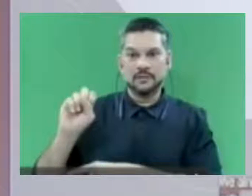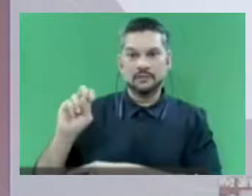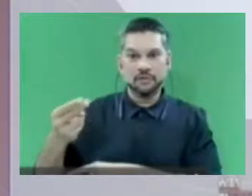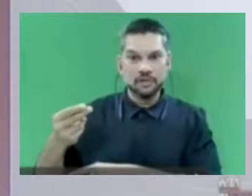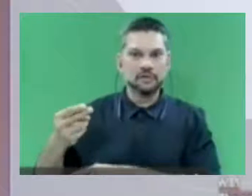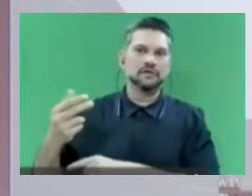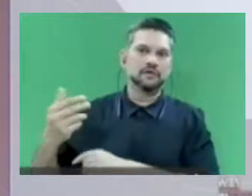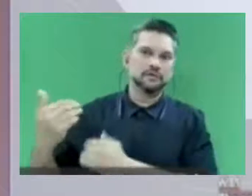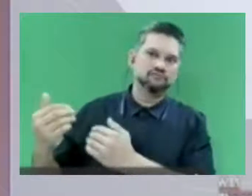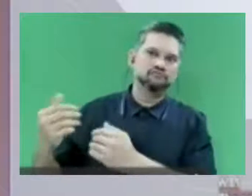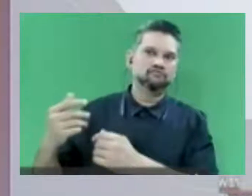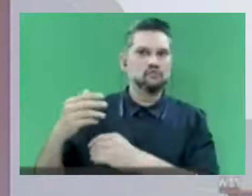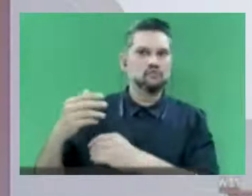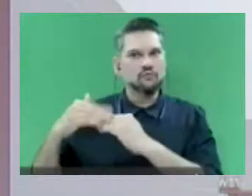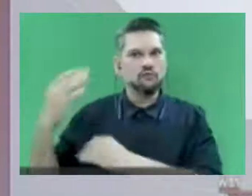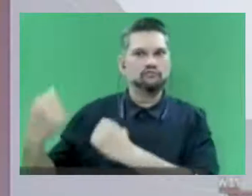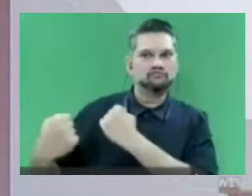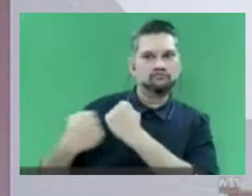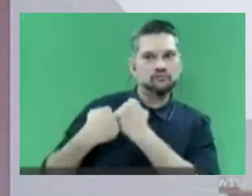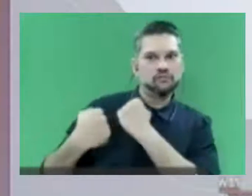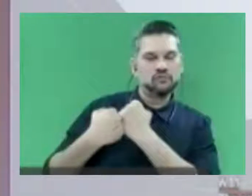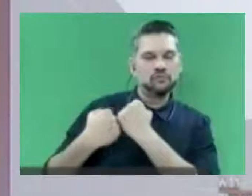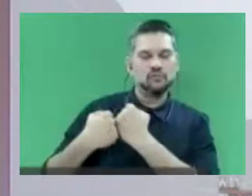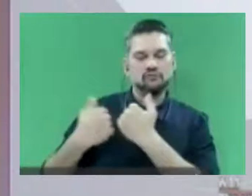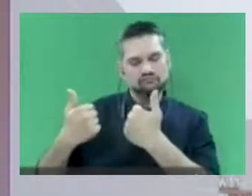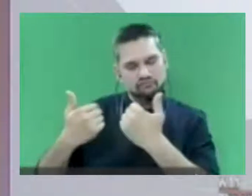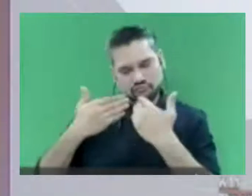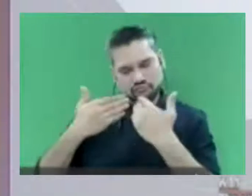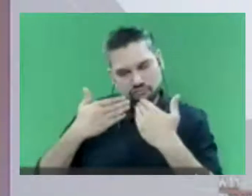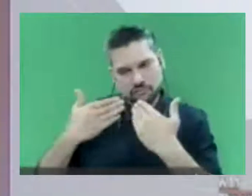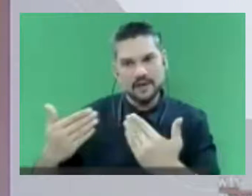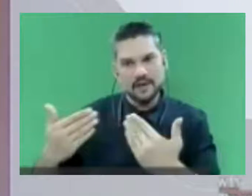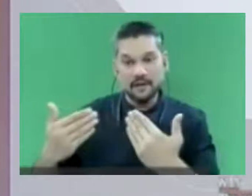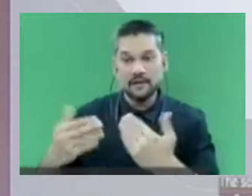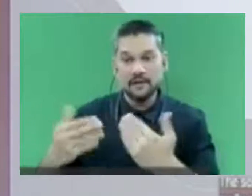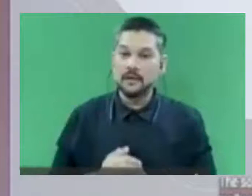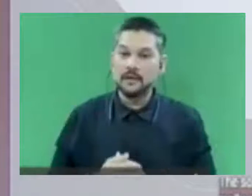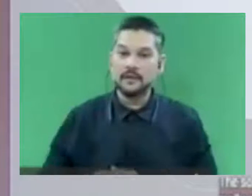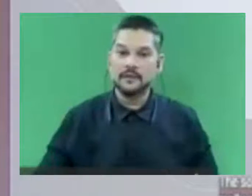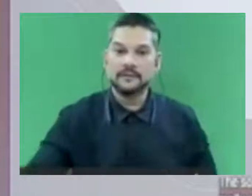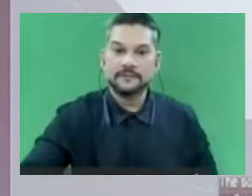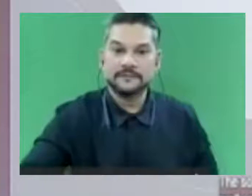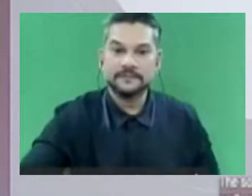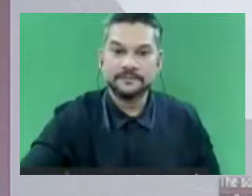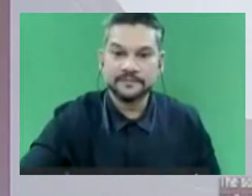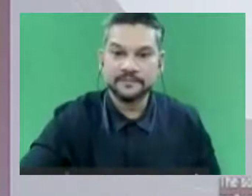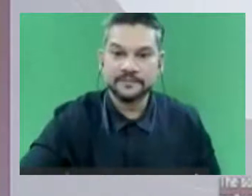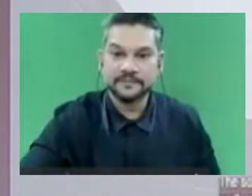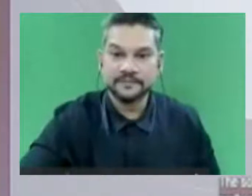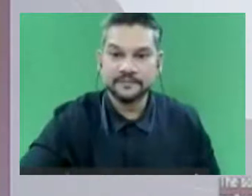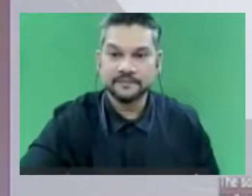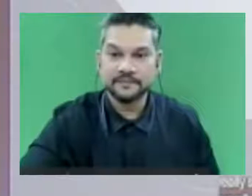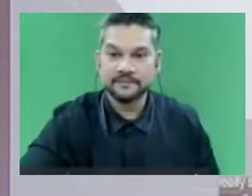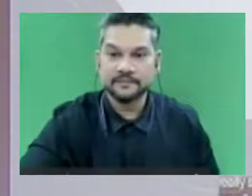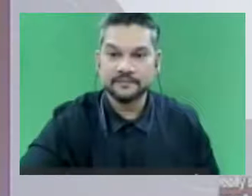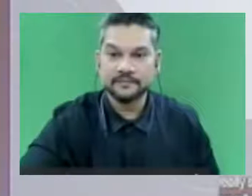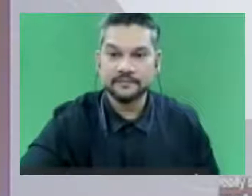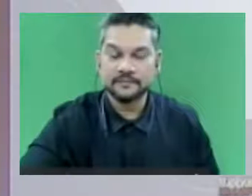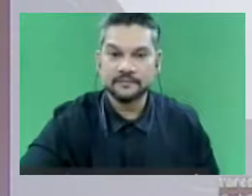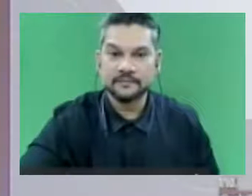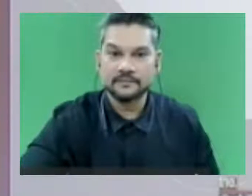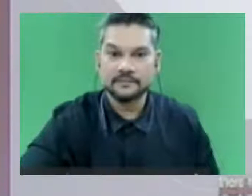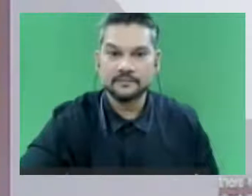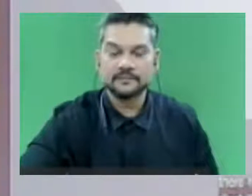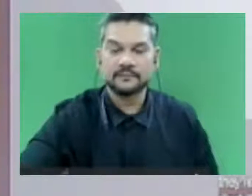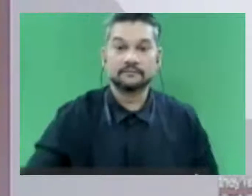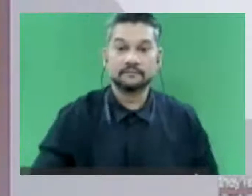supported us. Thank you very much. And you'll be very glad to know that the people who have trained, they are now working